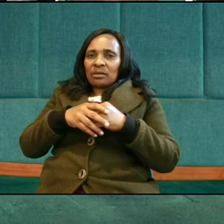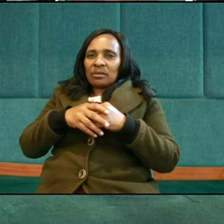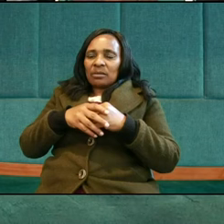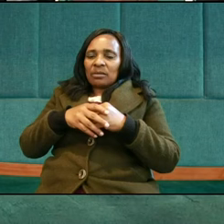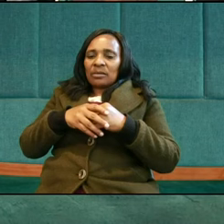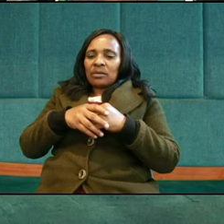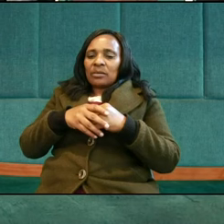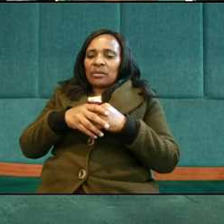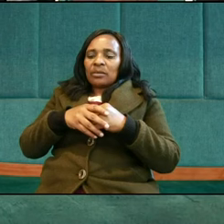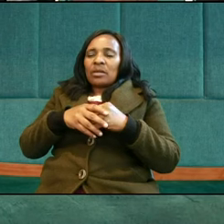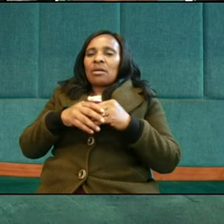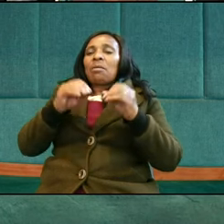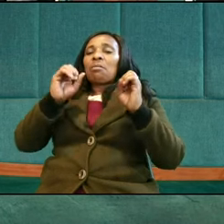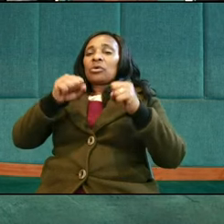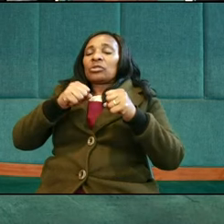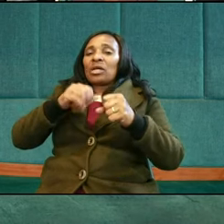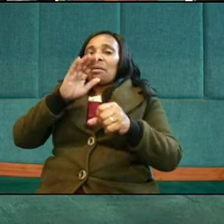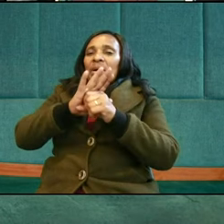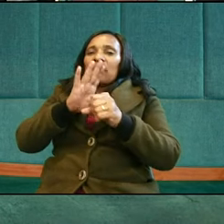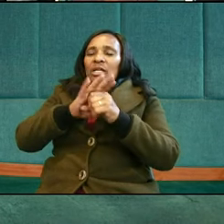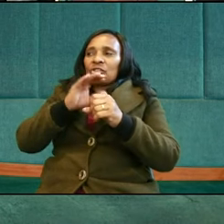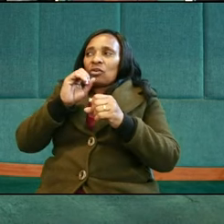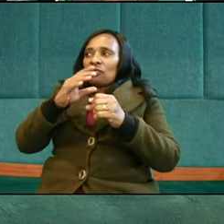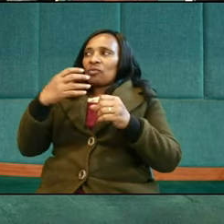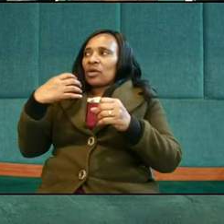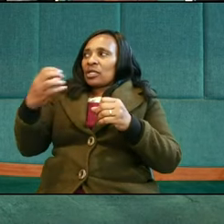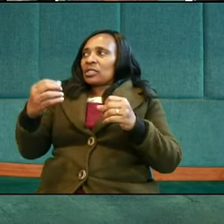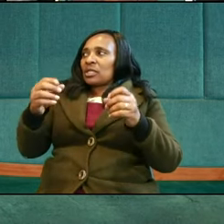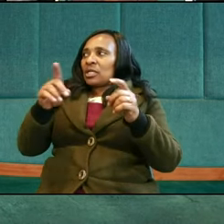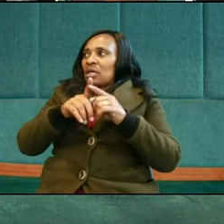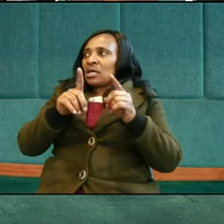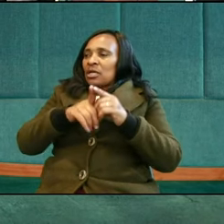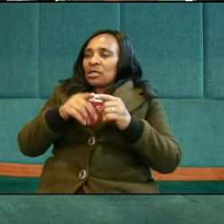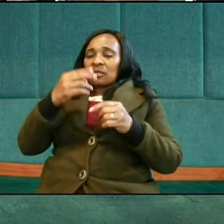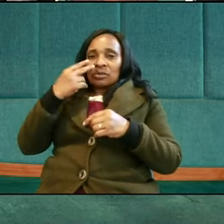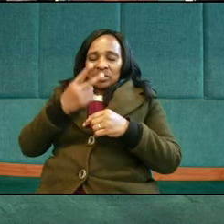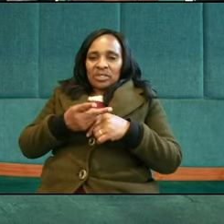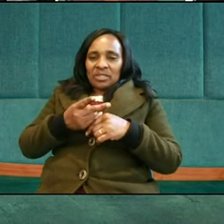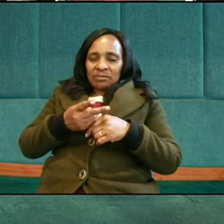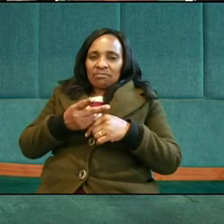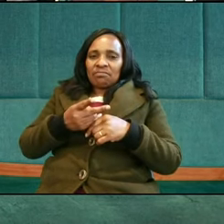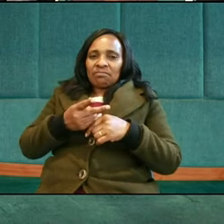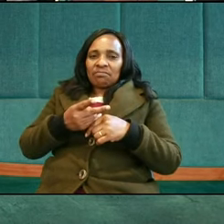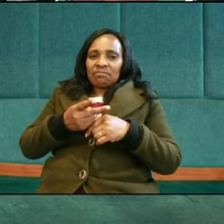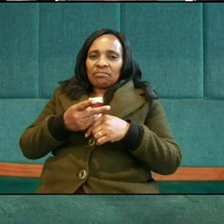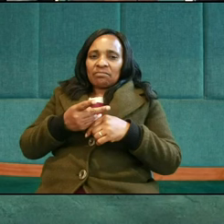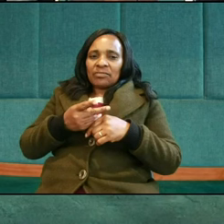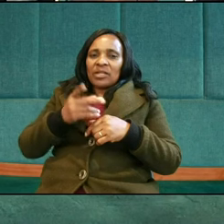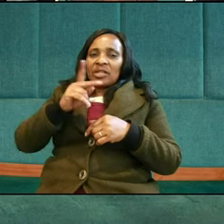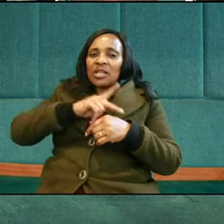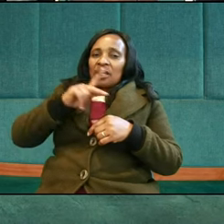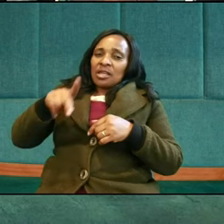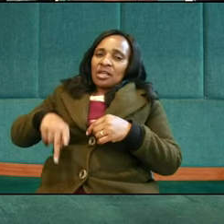I too go with abundance of wealth. Like, you see the king of